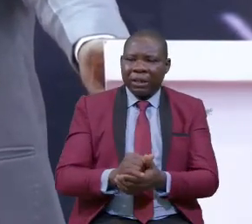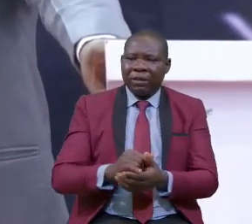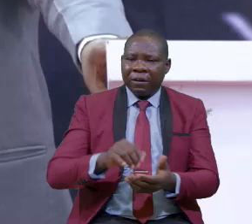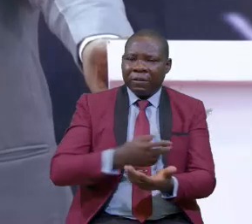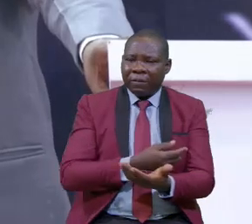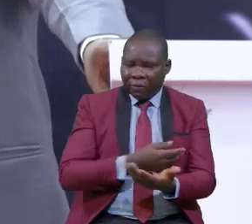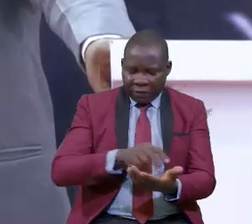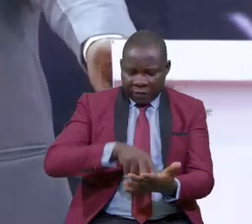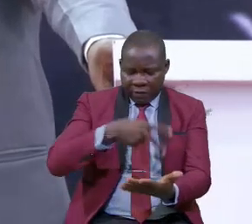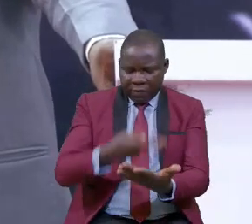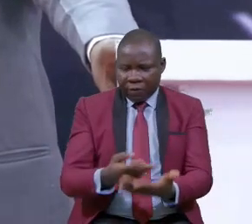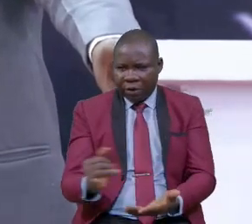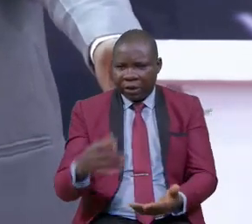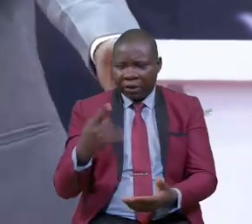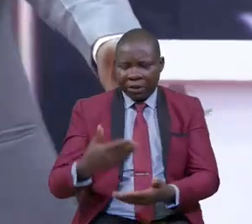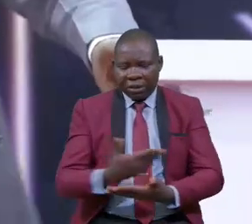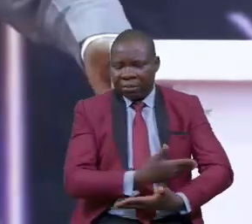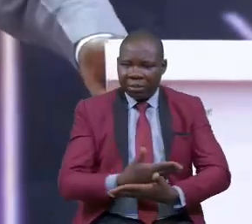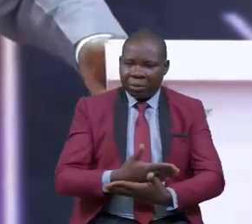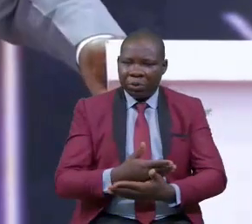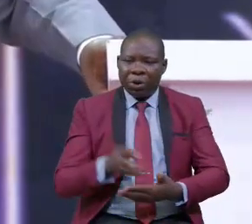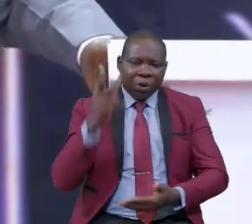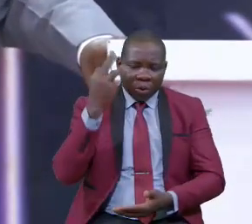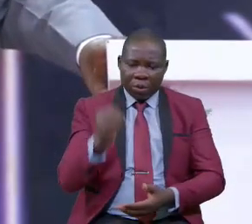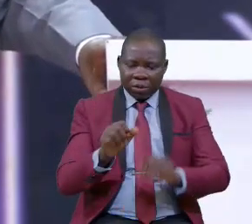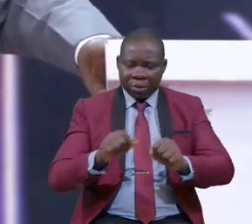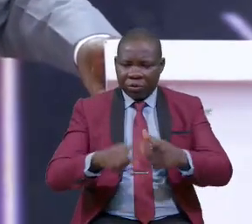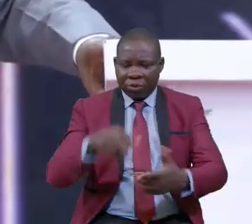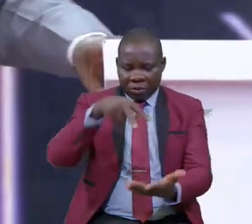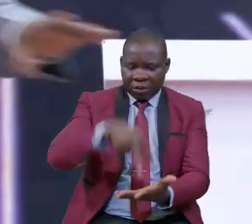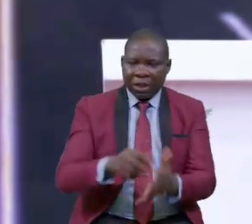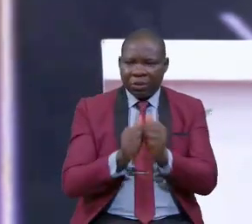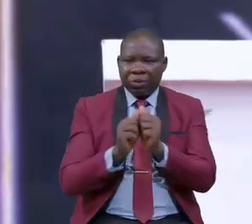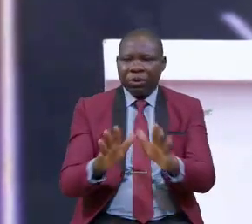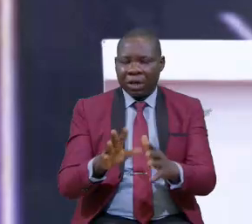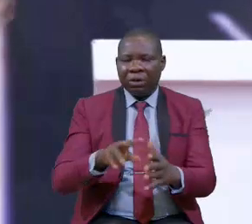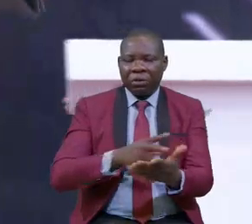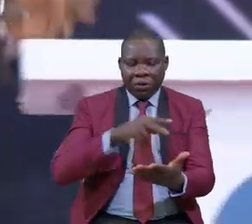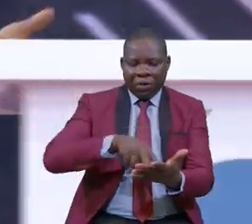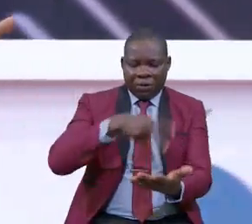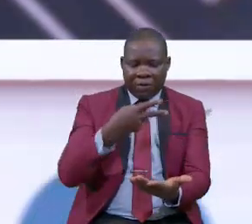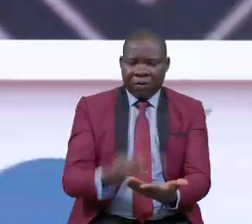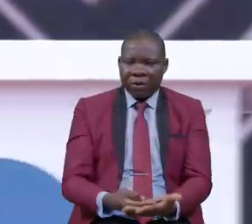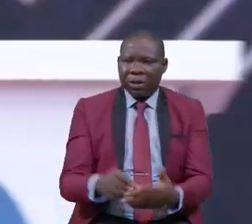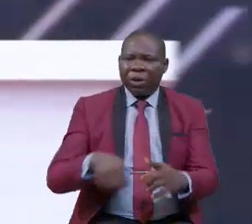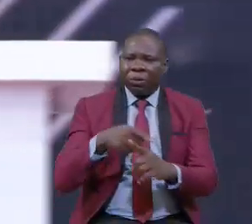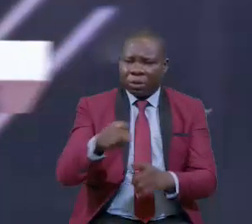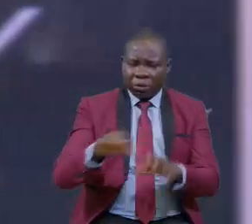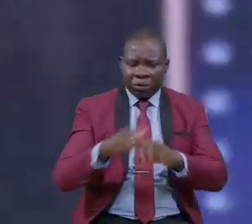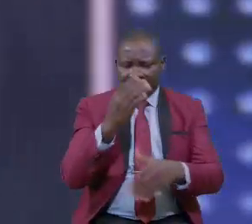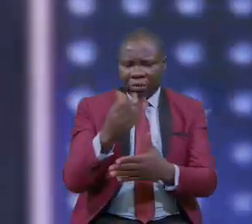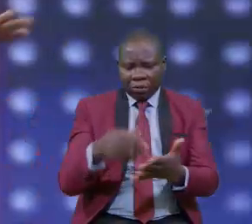stand without falling. When you do something for the first time, it's like you're trying